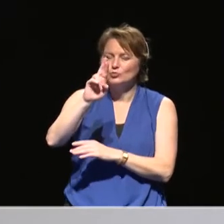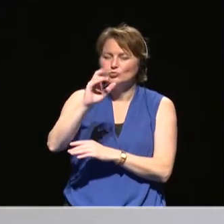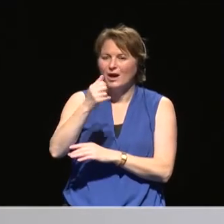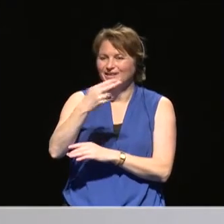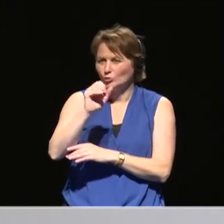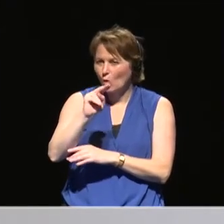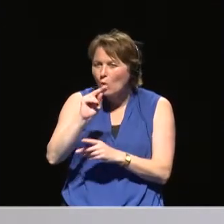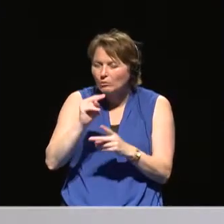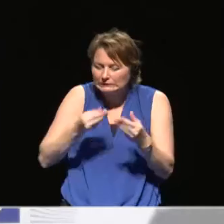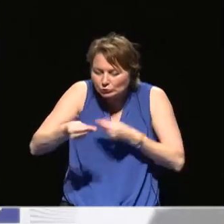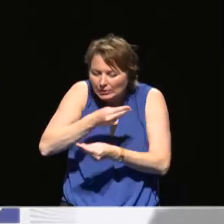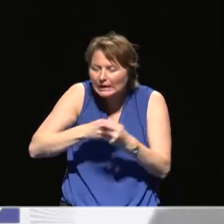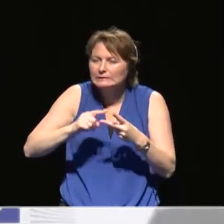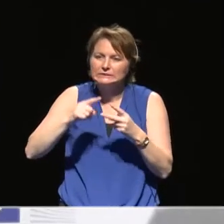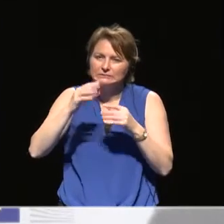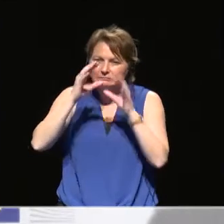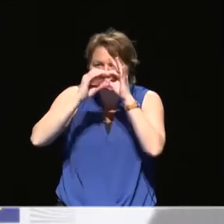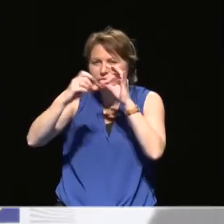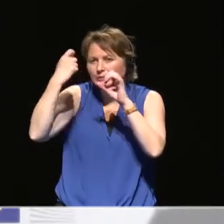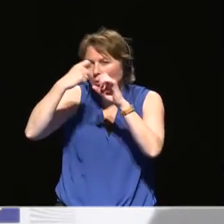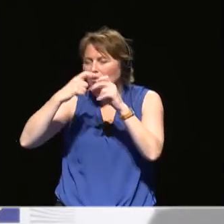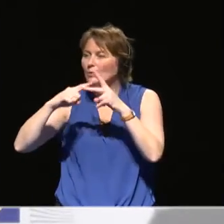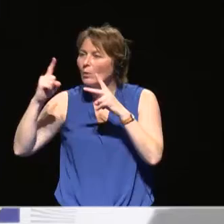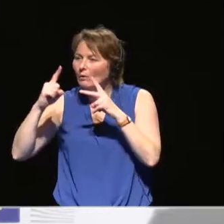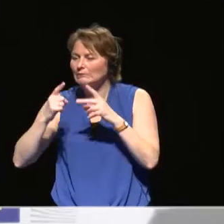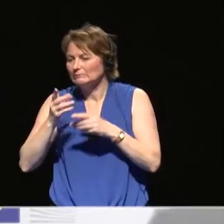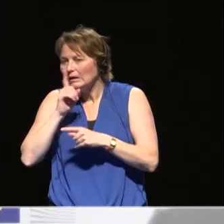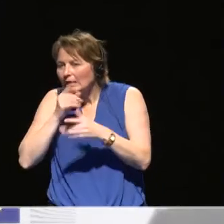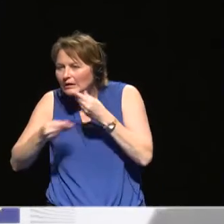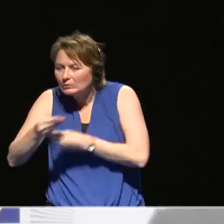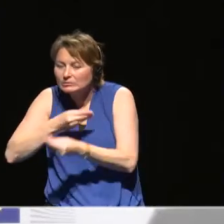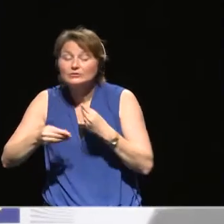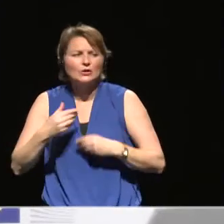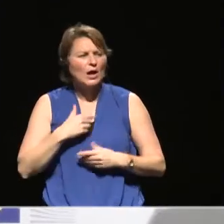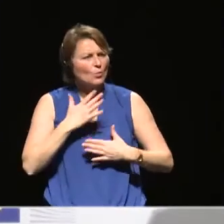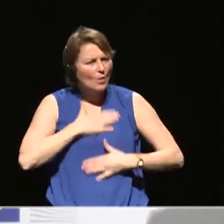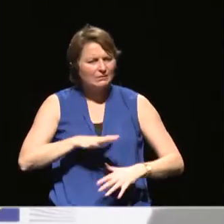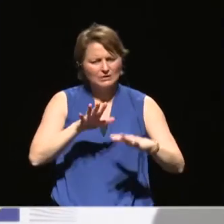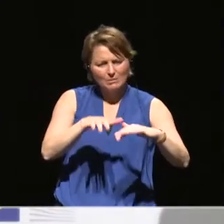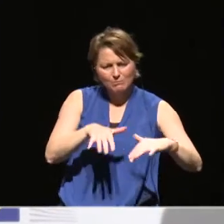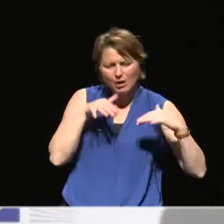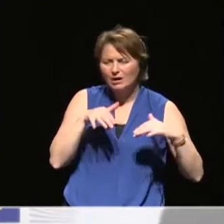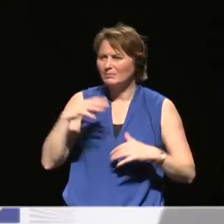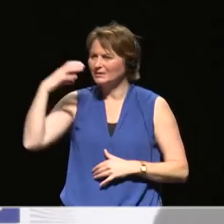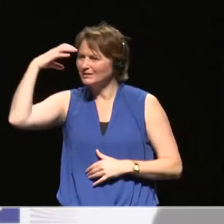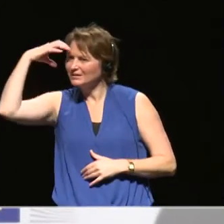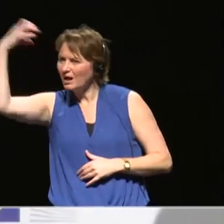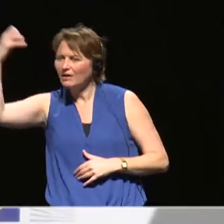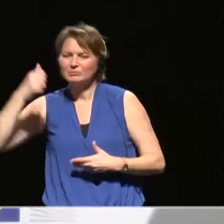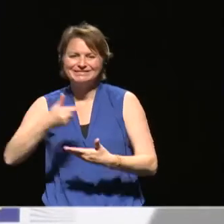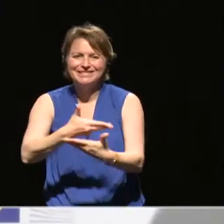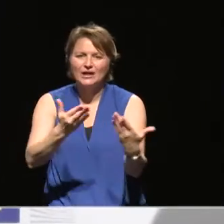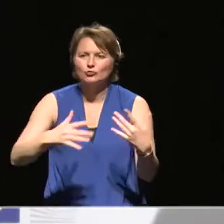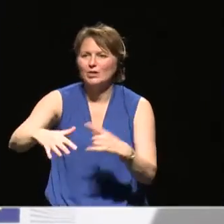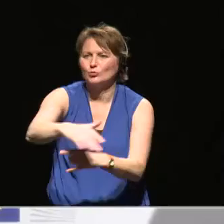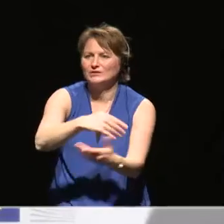welcome the European Parliament looking at this connection between governance and corruption and natural resources,